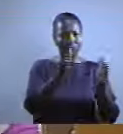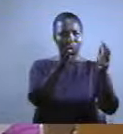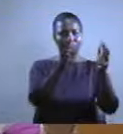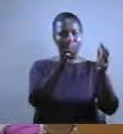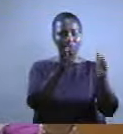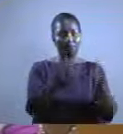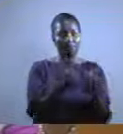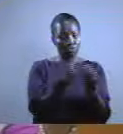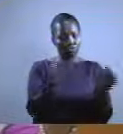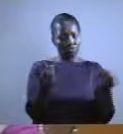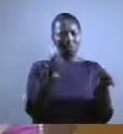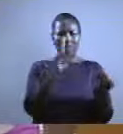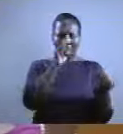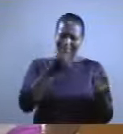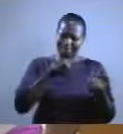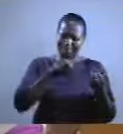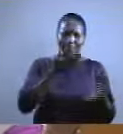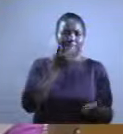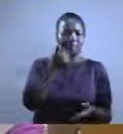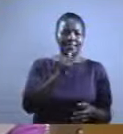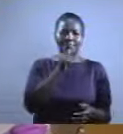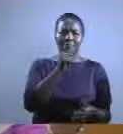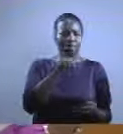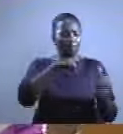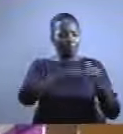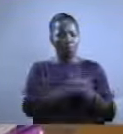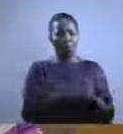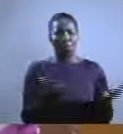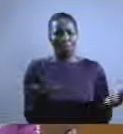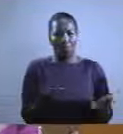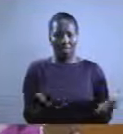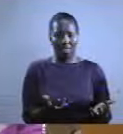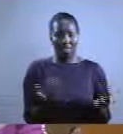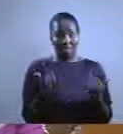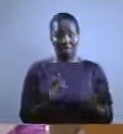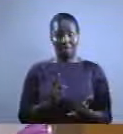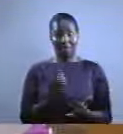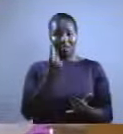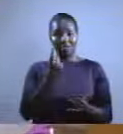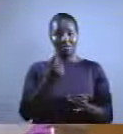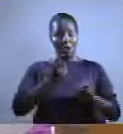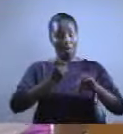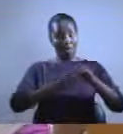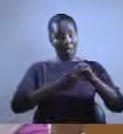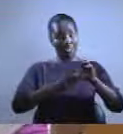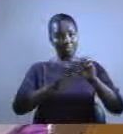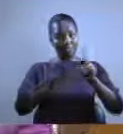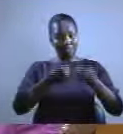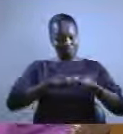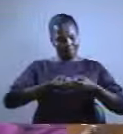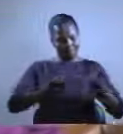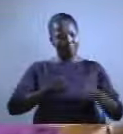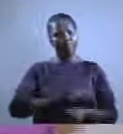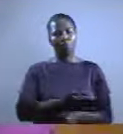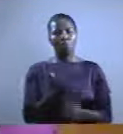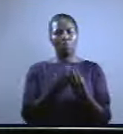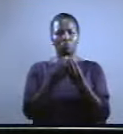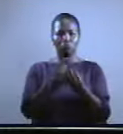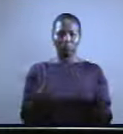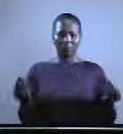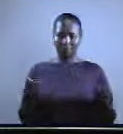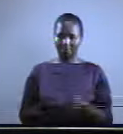the best, no matter the circumstances of their birth, and it starts with quality education everywhere.